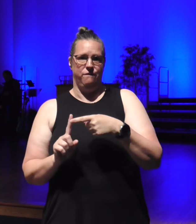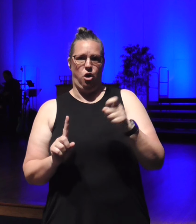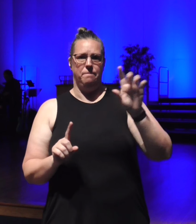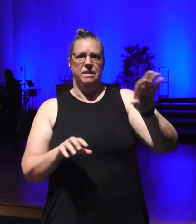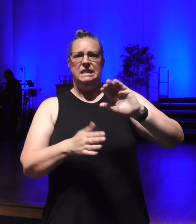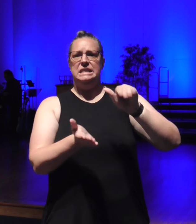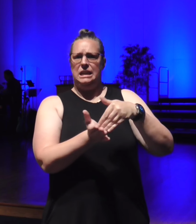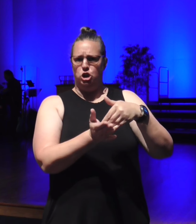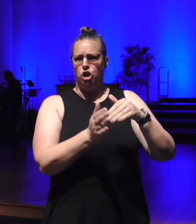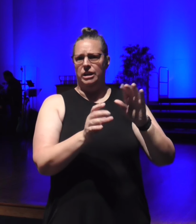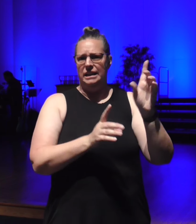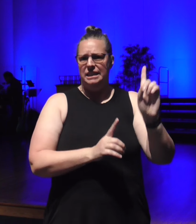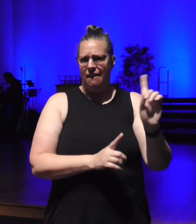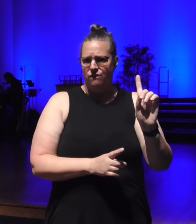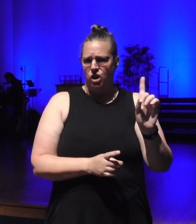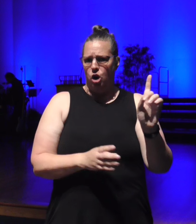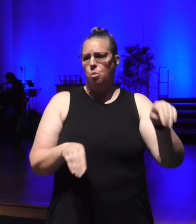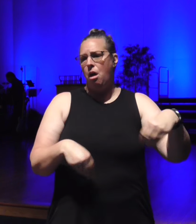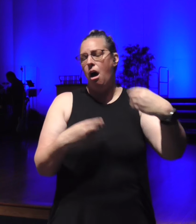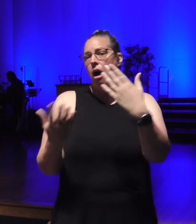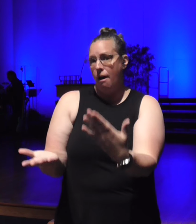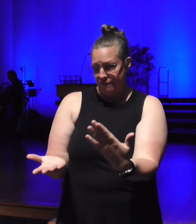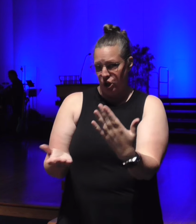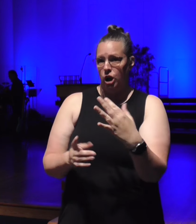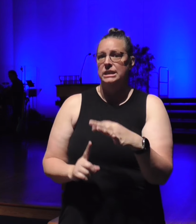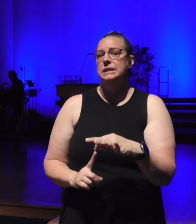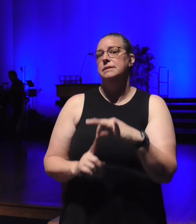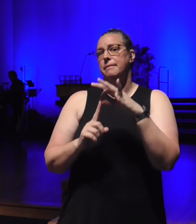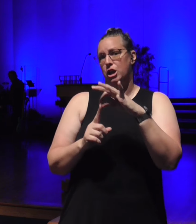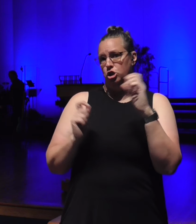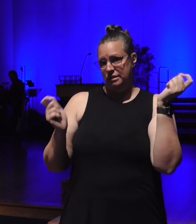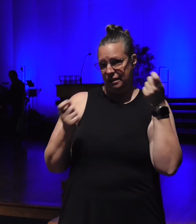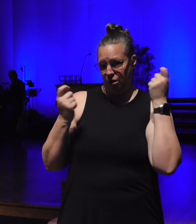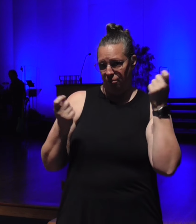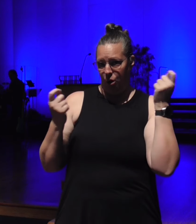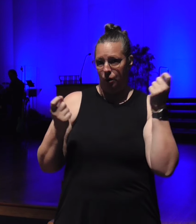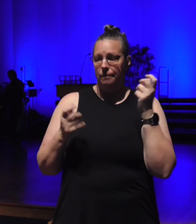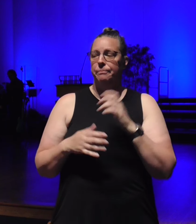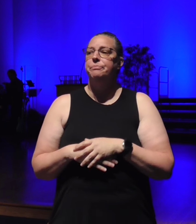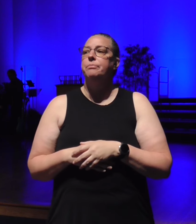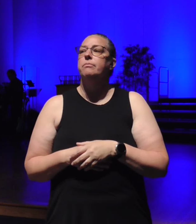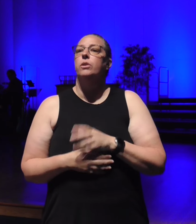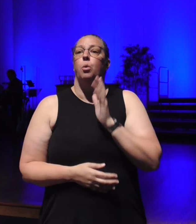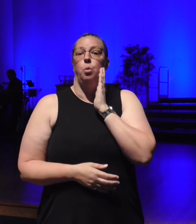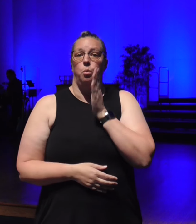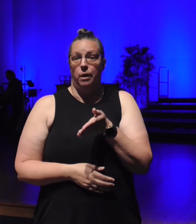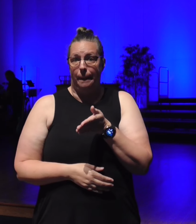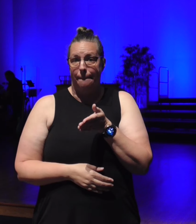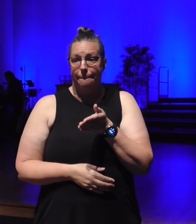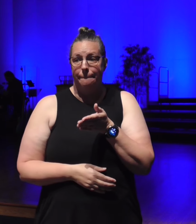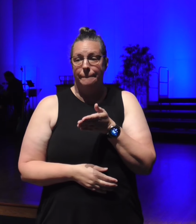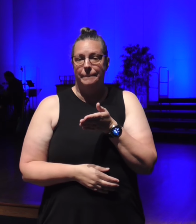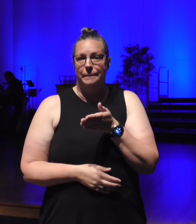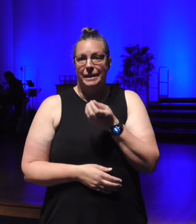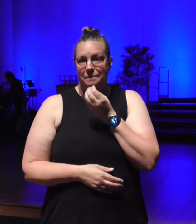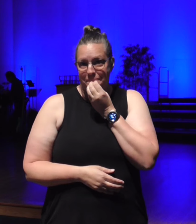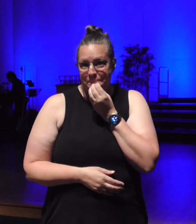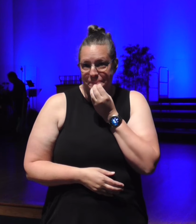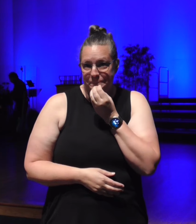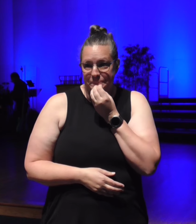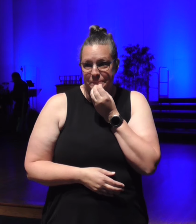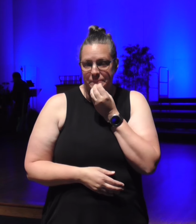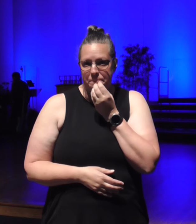Denver, to offer us this Cha Dao special ceremony. There will be treats of the